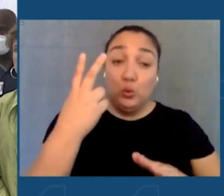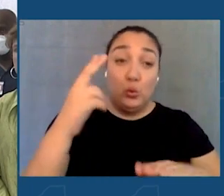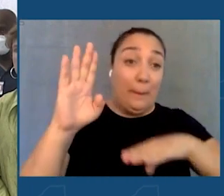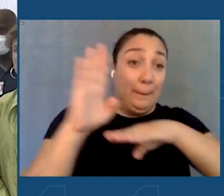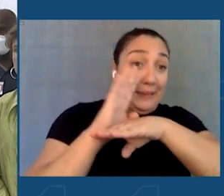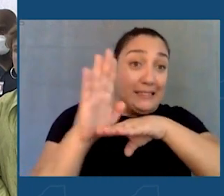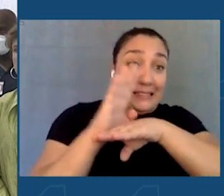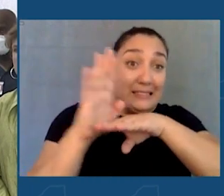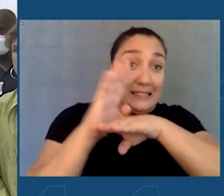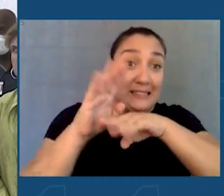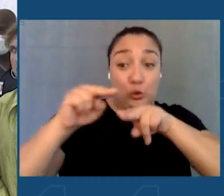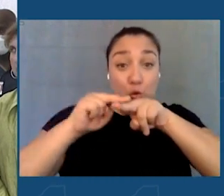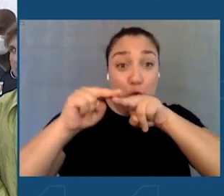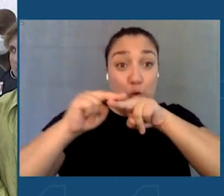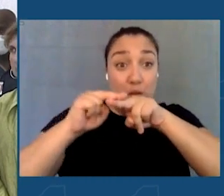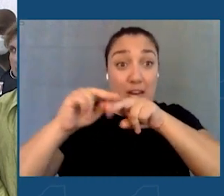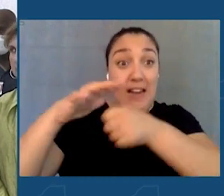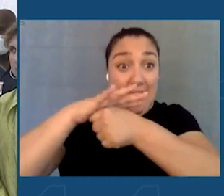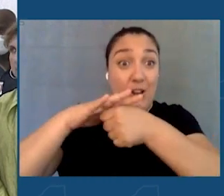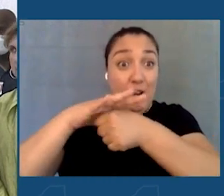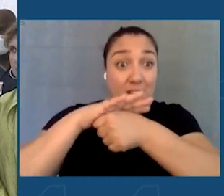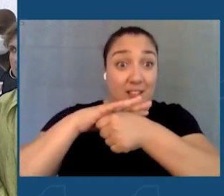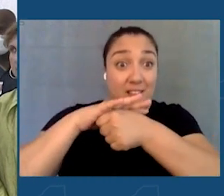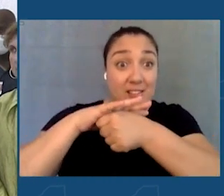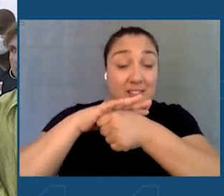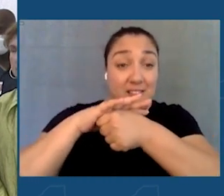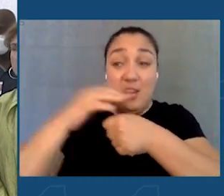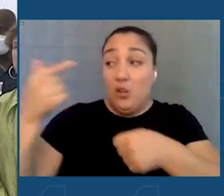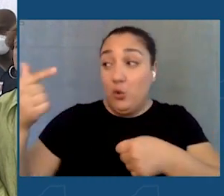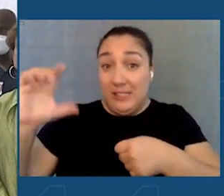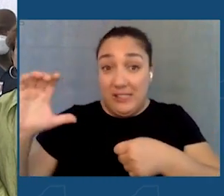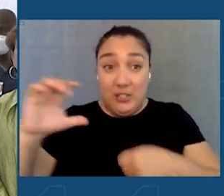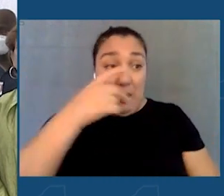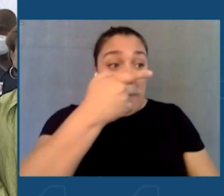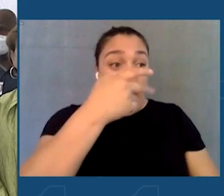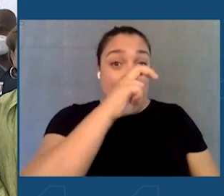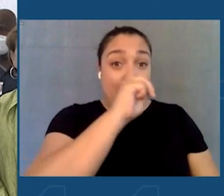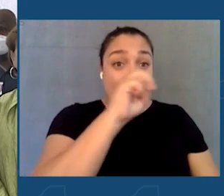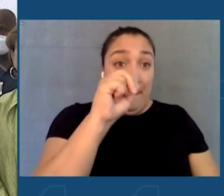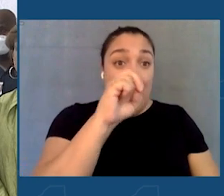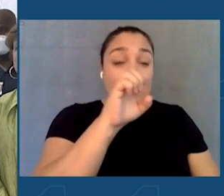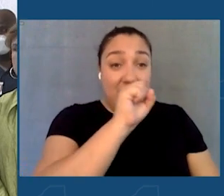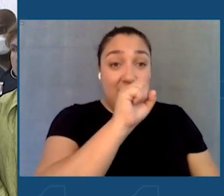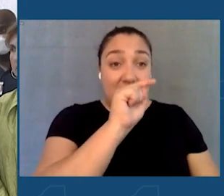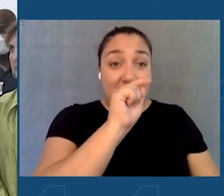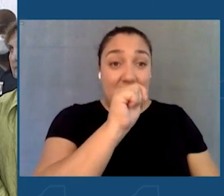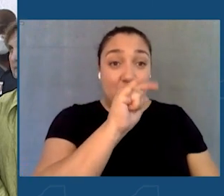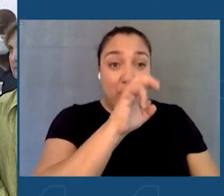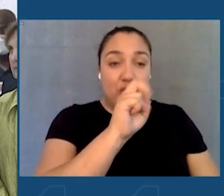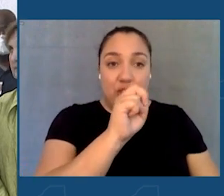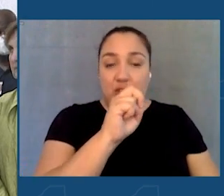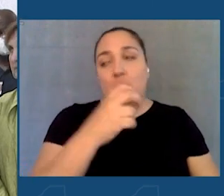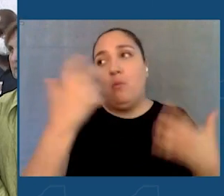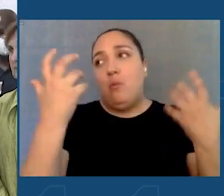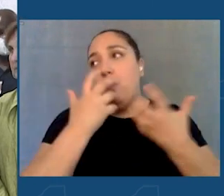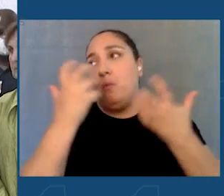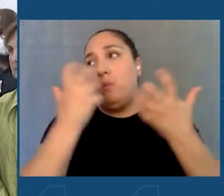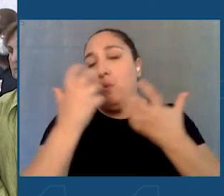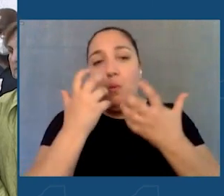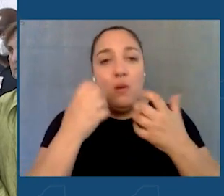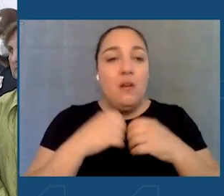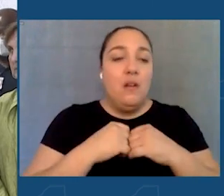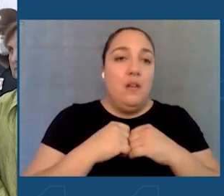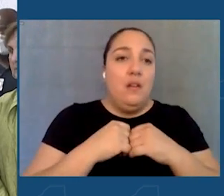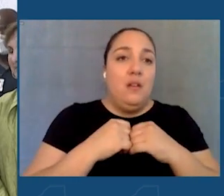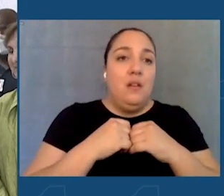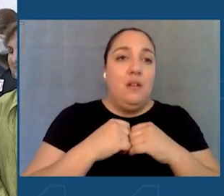a lot. Those two facilities, that's transformation. But what's also transformation is having one amazing leader running these two